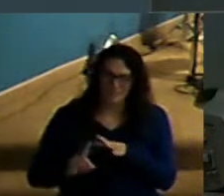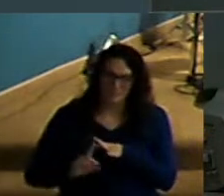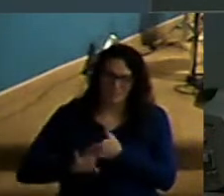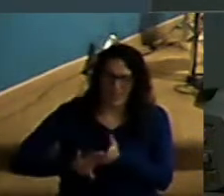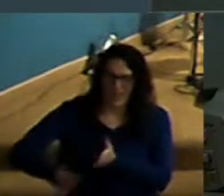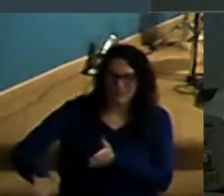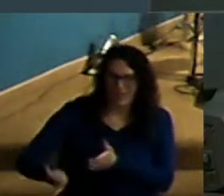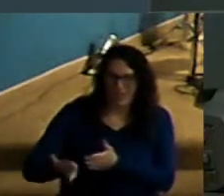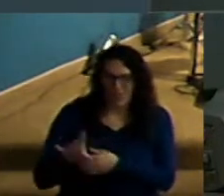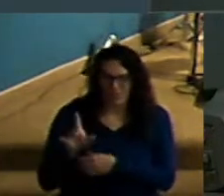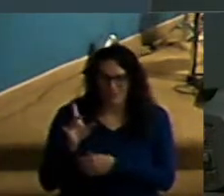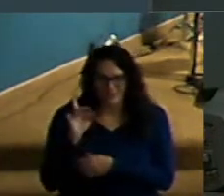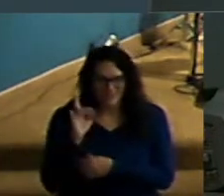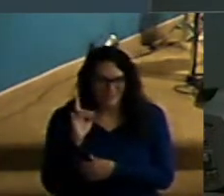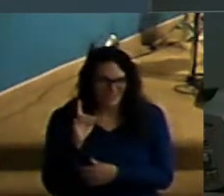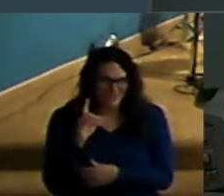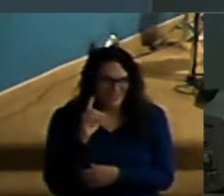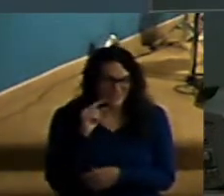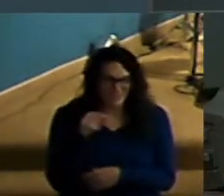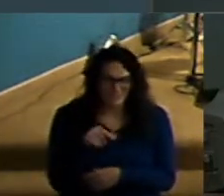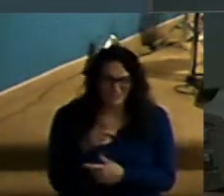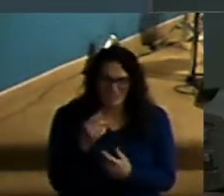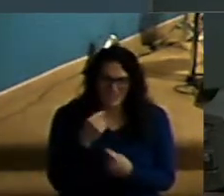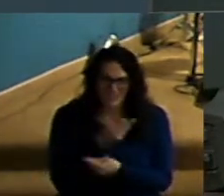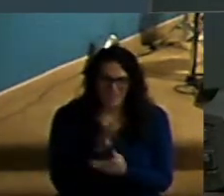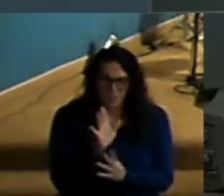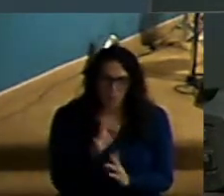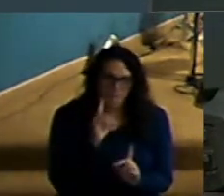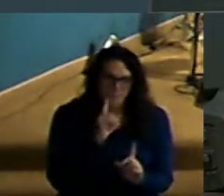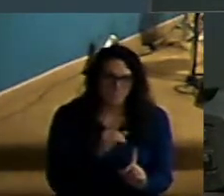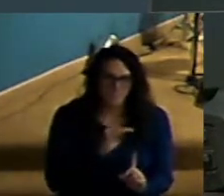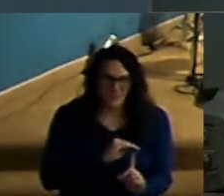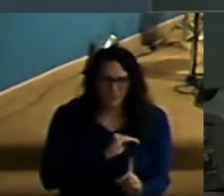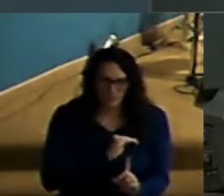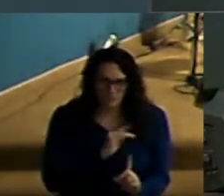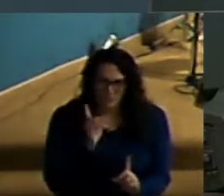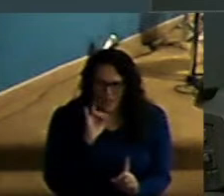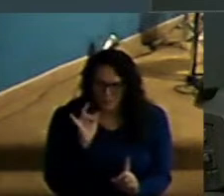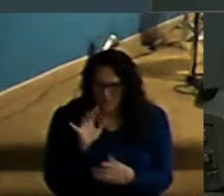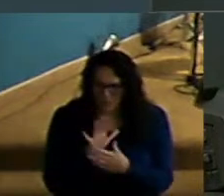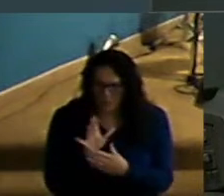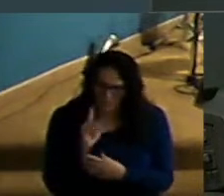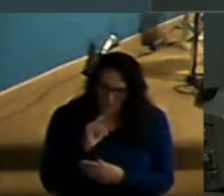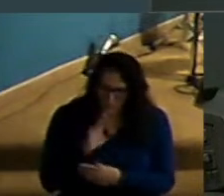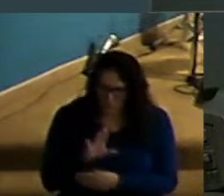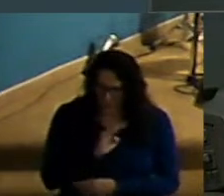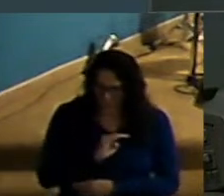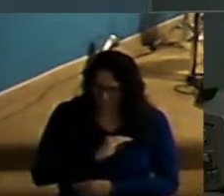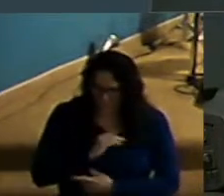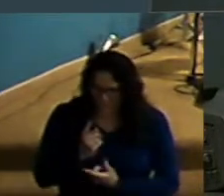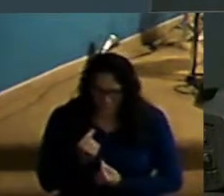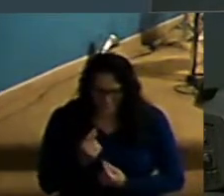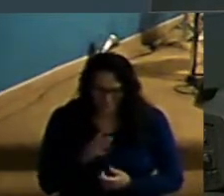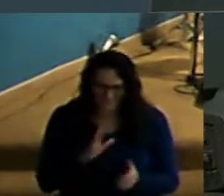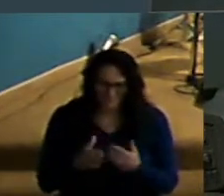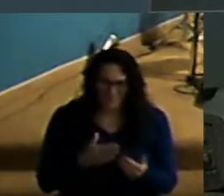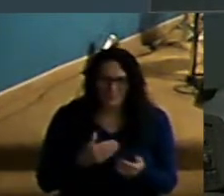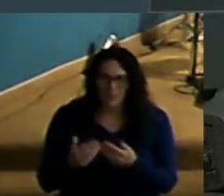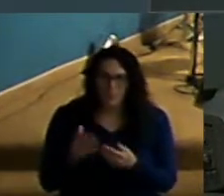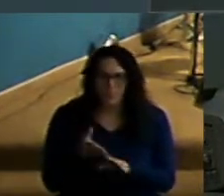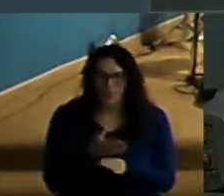seconds. So are you ready to be prayer warriors for our communities, for our cities? As we get started, I want